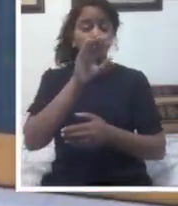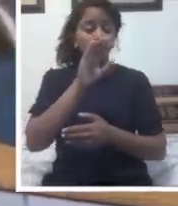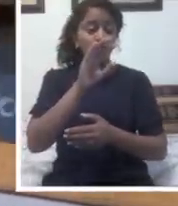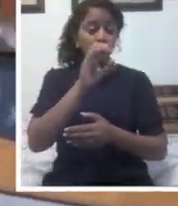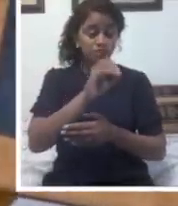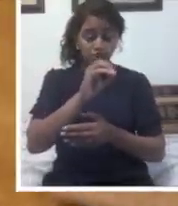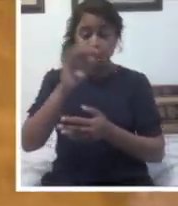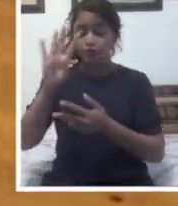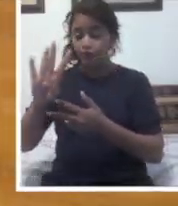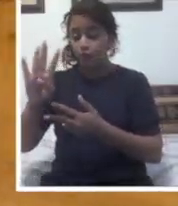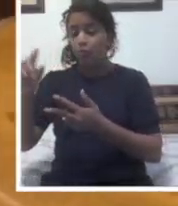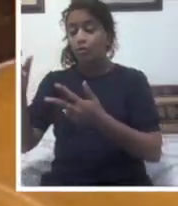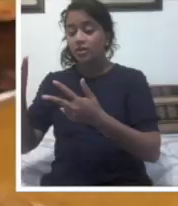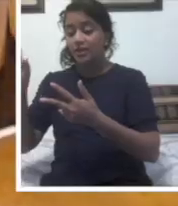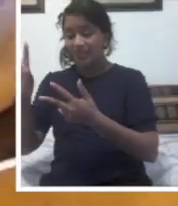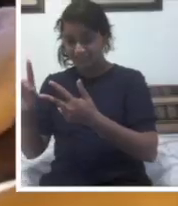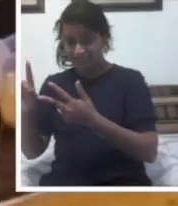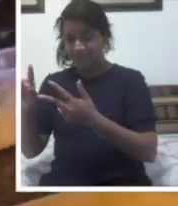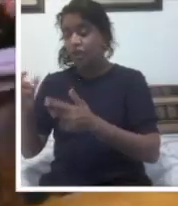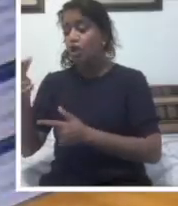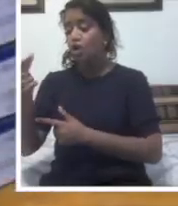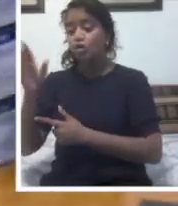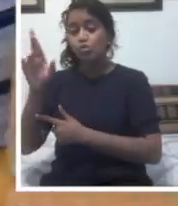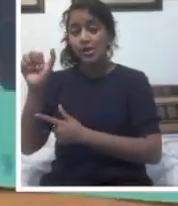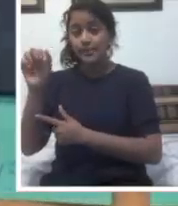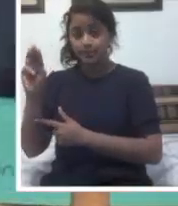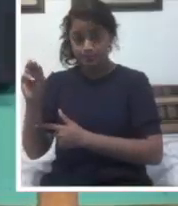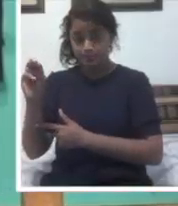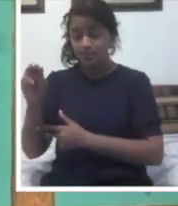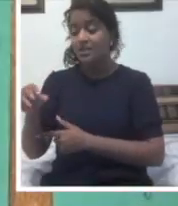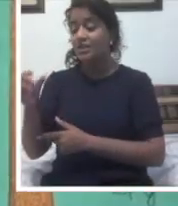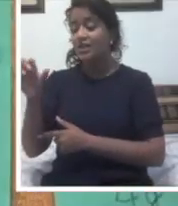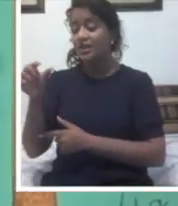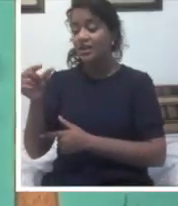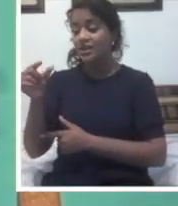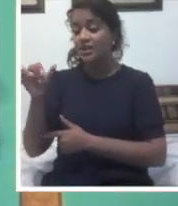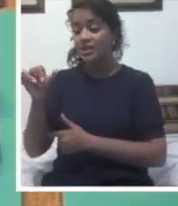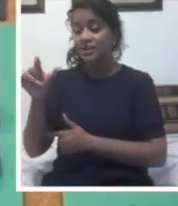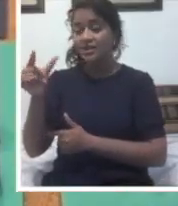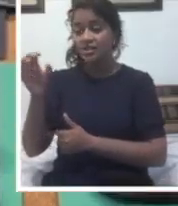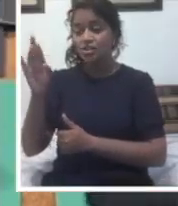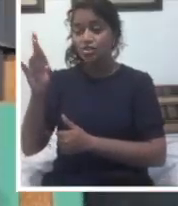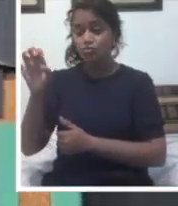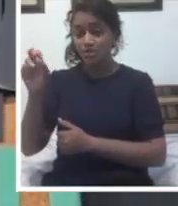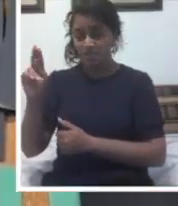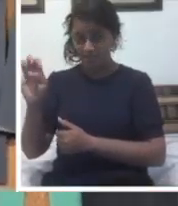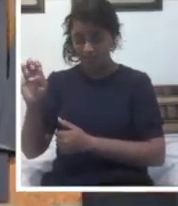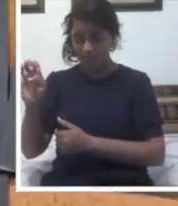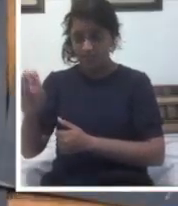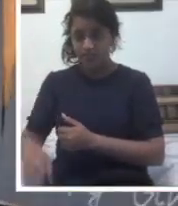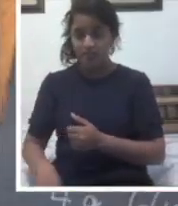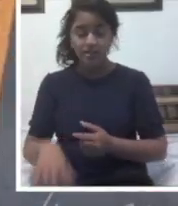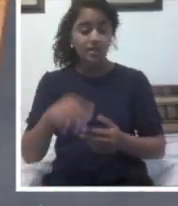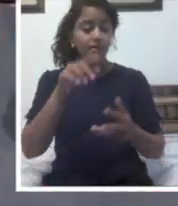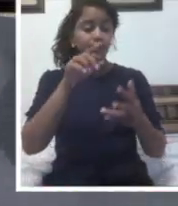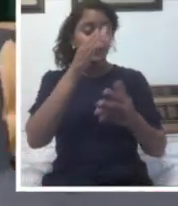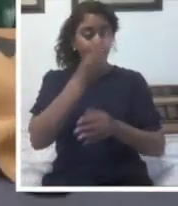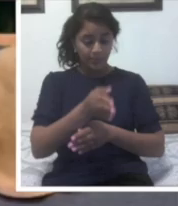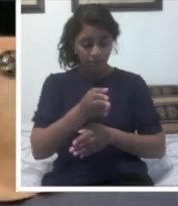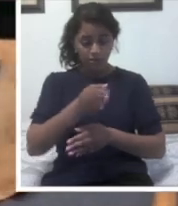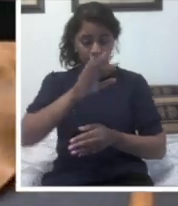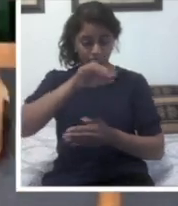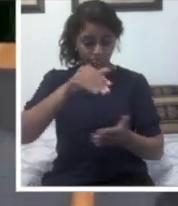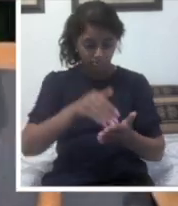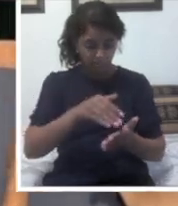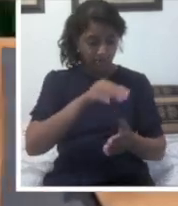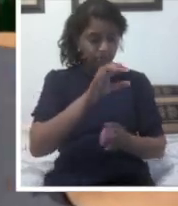every single category, the 4-gram glycerin performs the best, the middle part. So here, if for example this is the middle, this